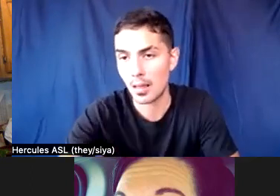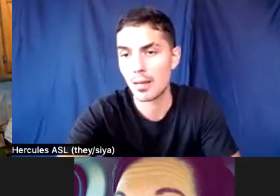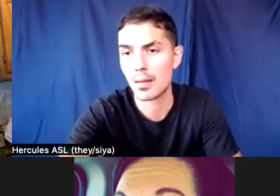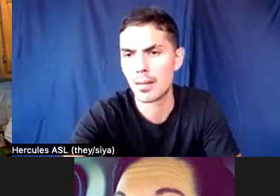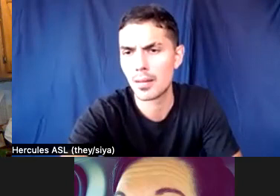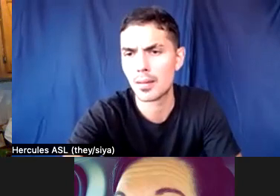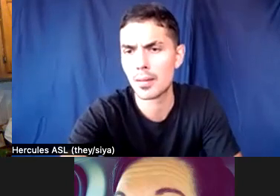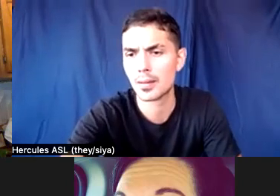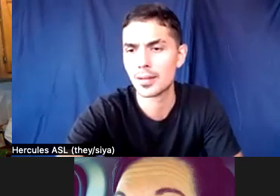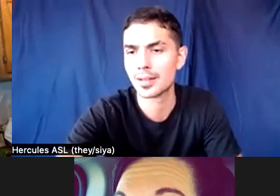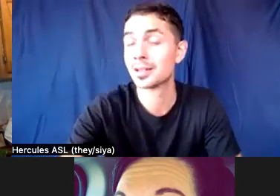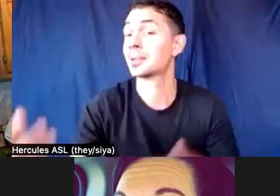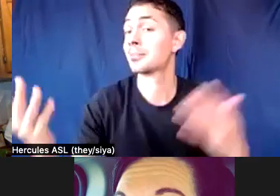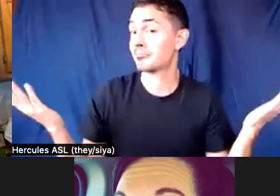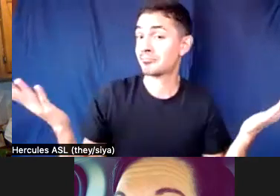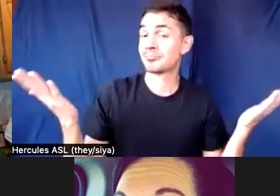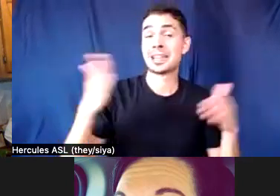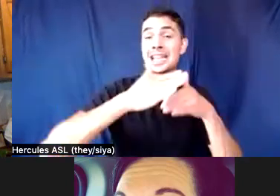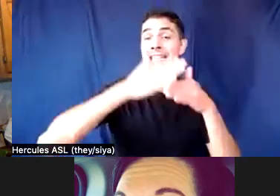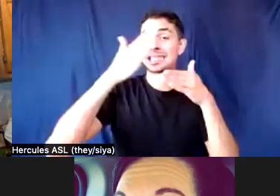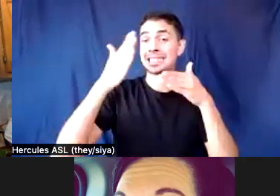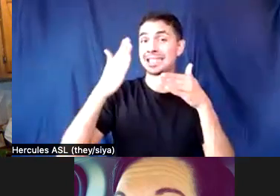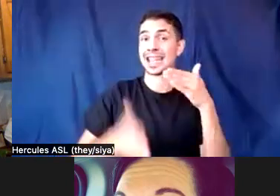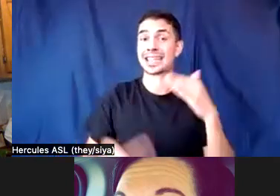Wow, folks, we got through day 2.